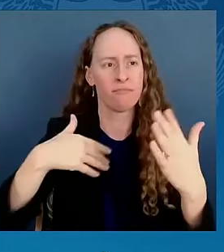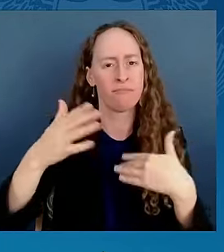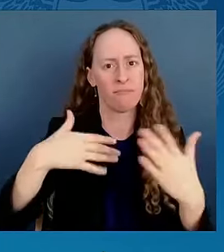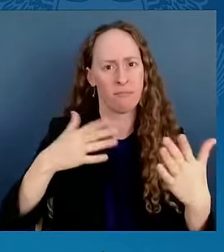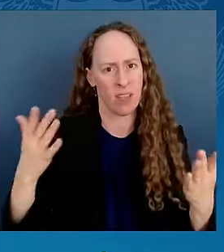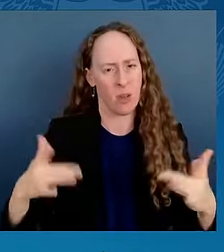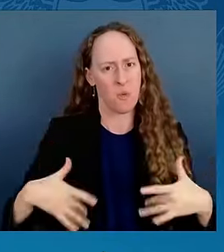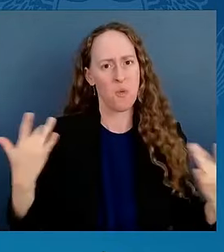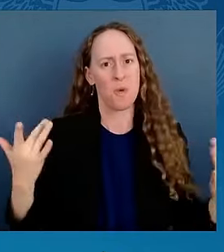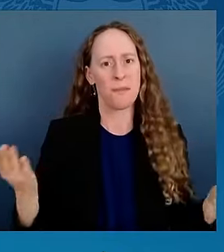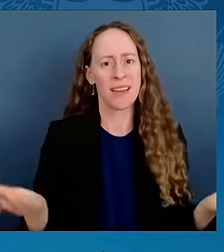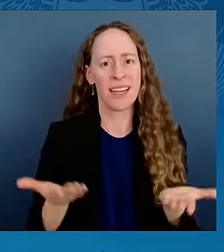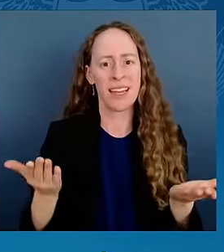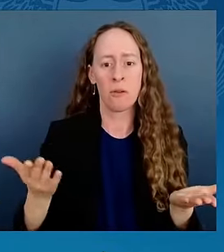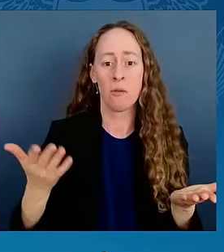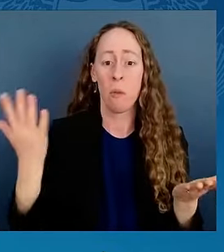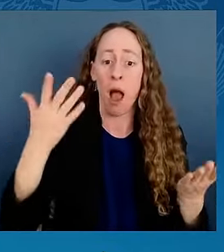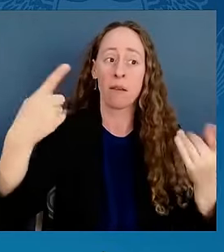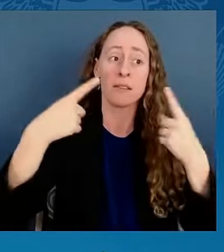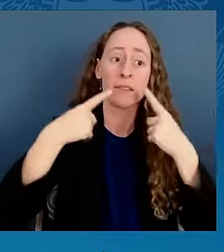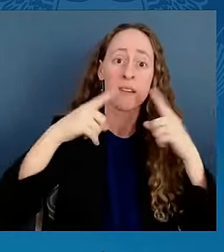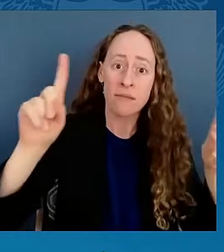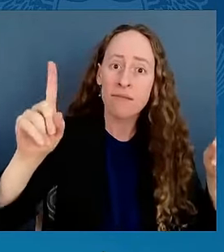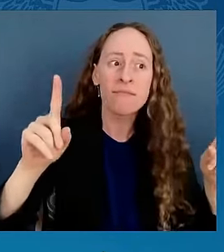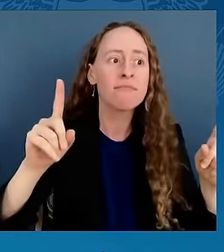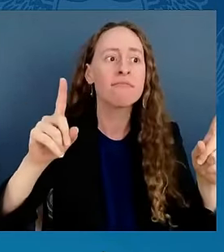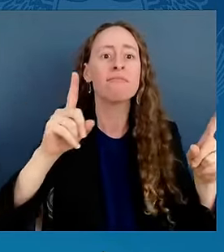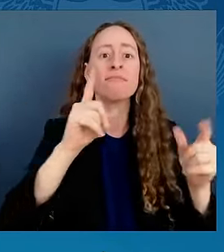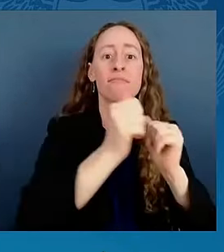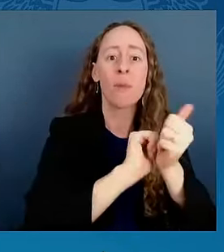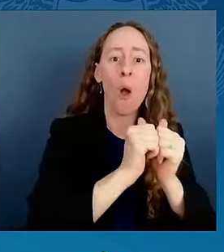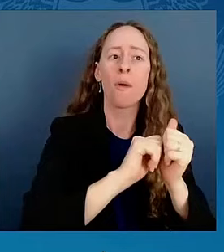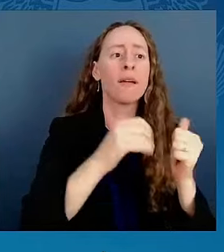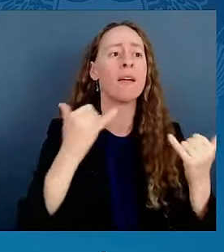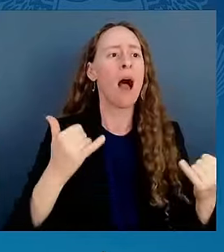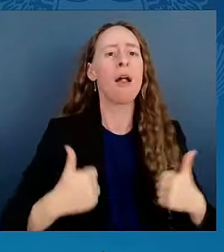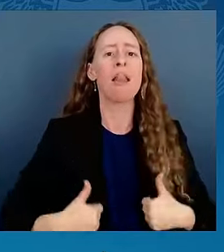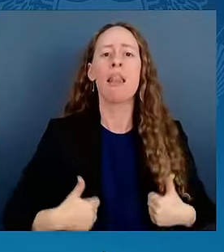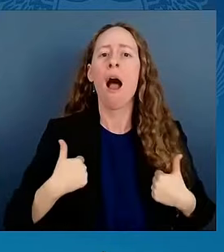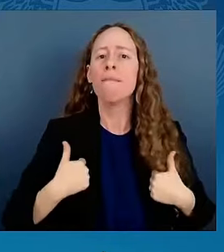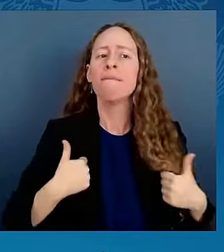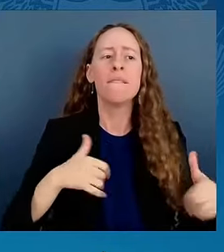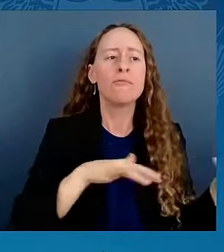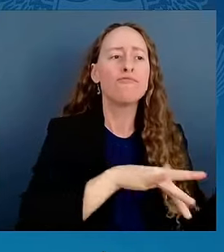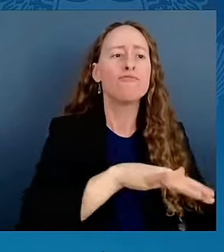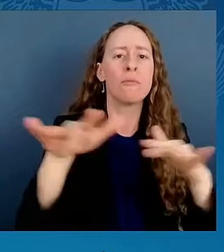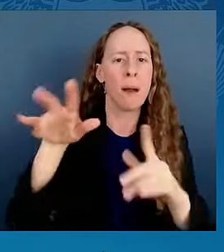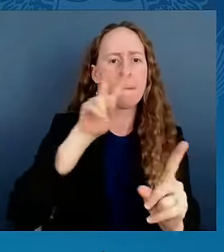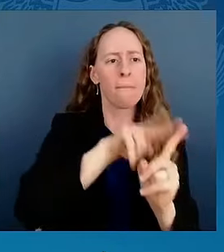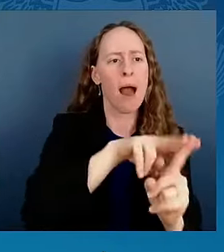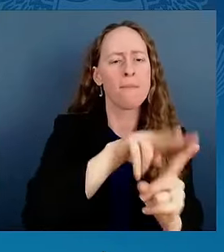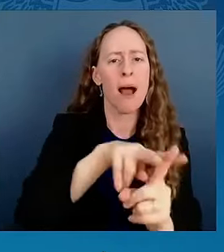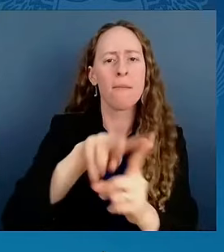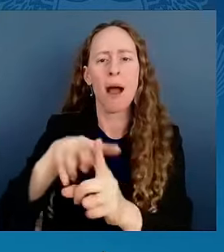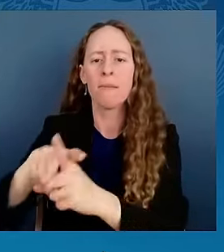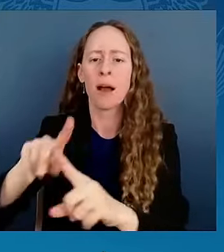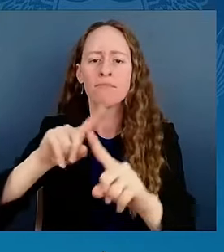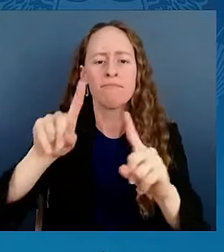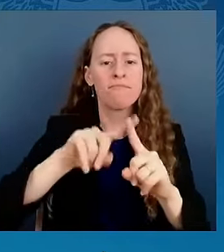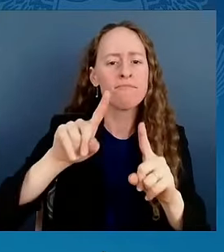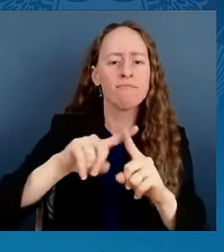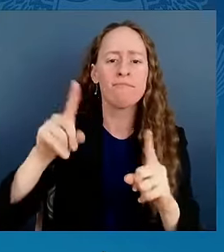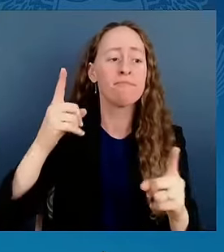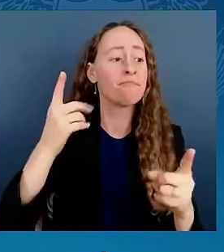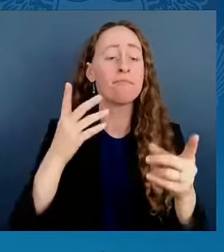platform that success has brought to do really incredible things, to engage your communities, to become